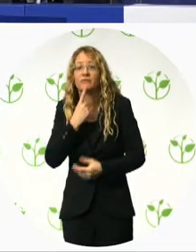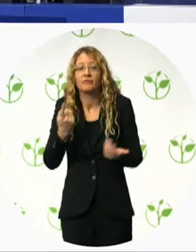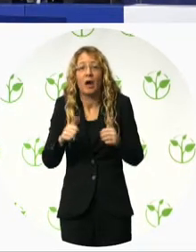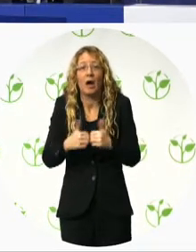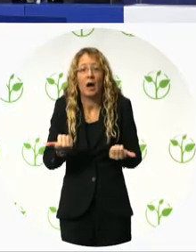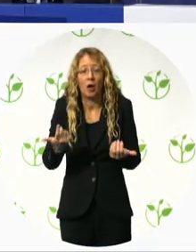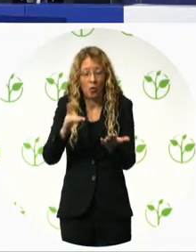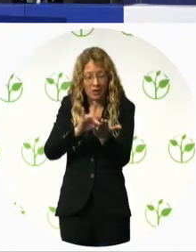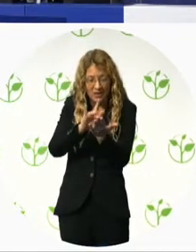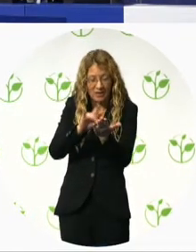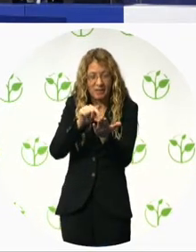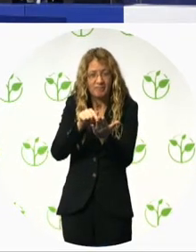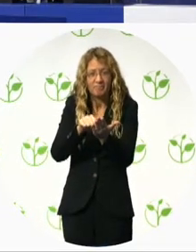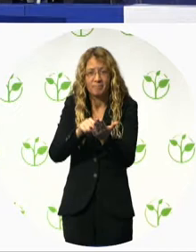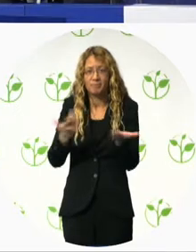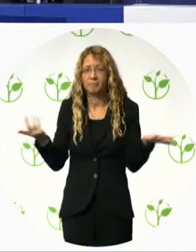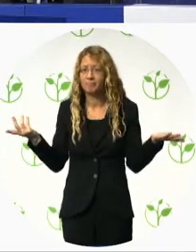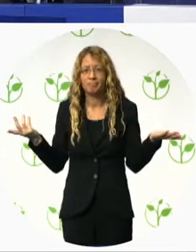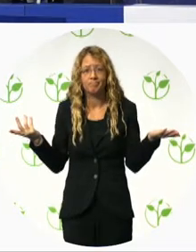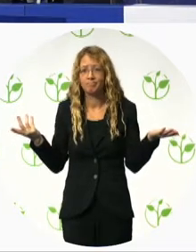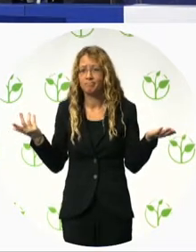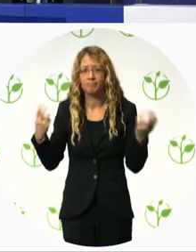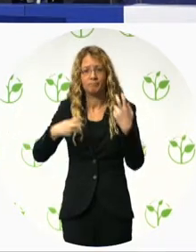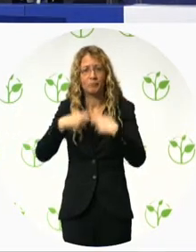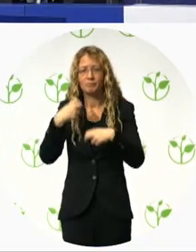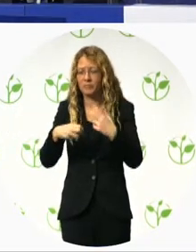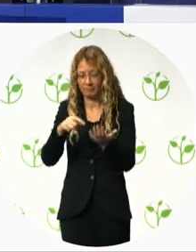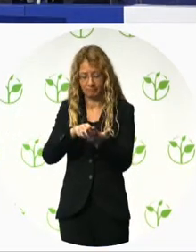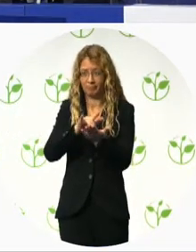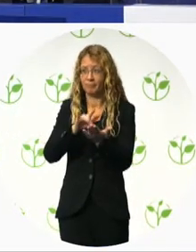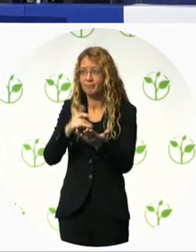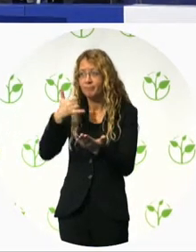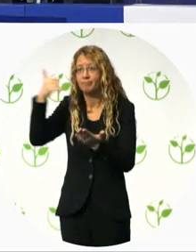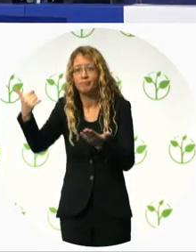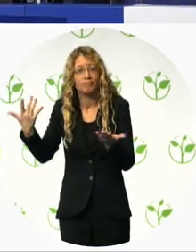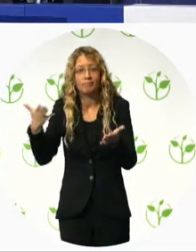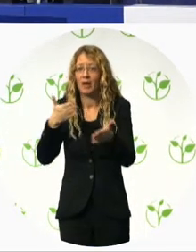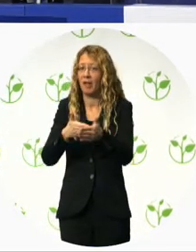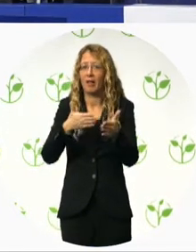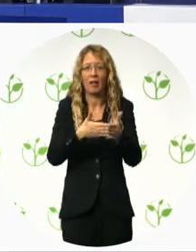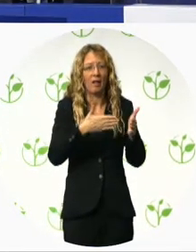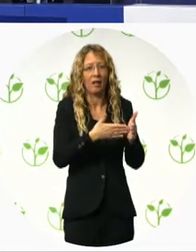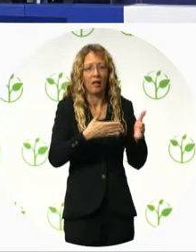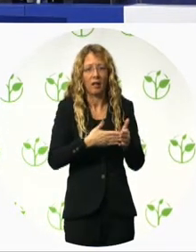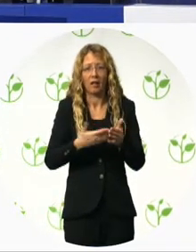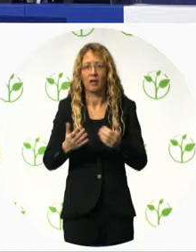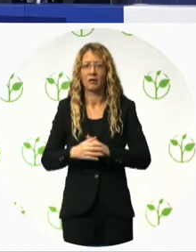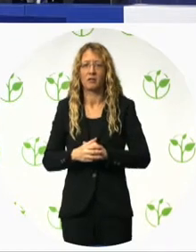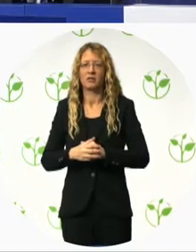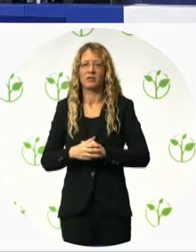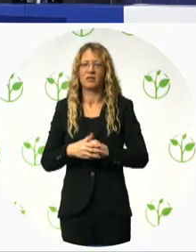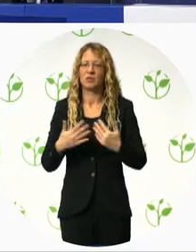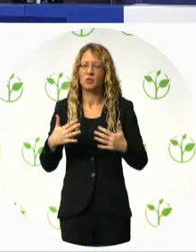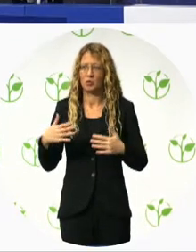people. And as we designed ramps for the step, what we can imagine for all the digital barriers that we are going to create with